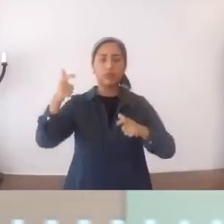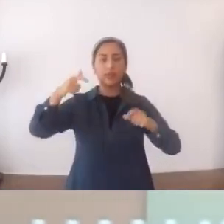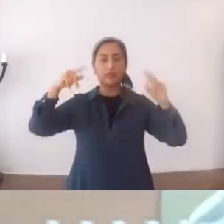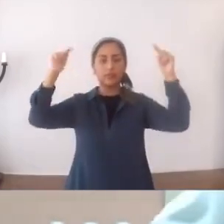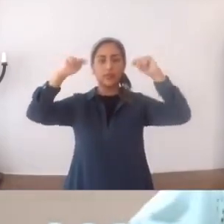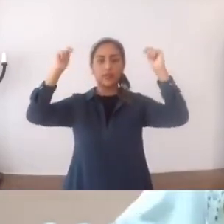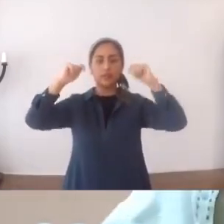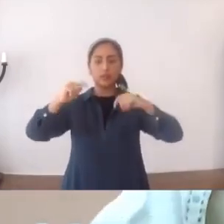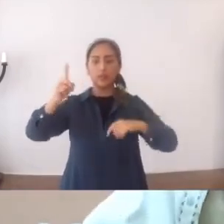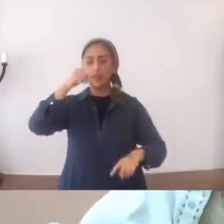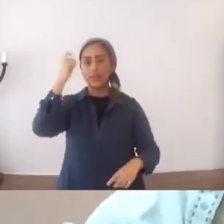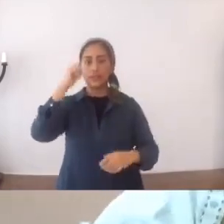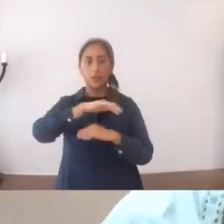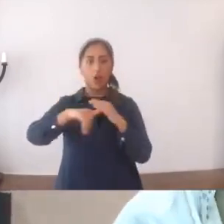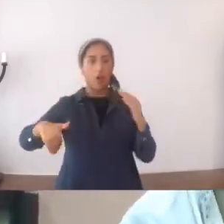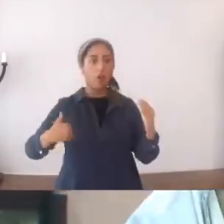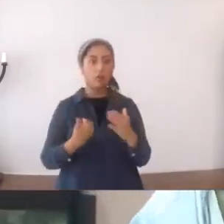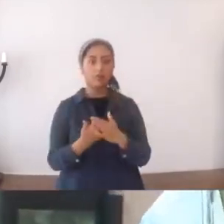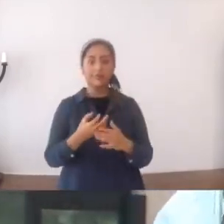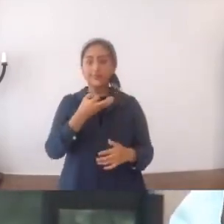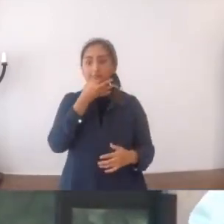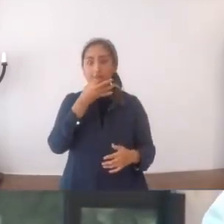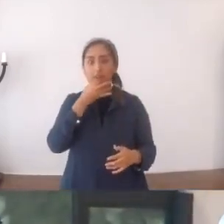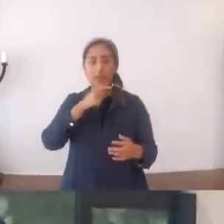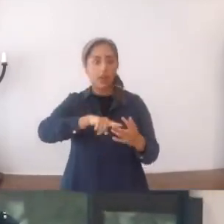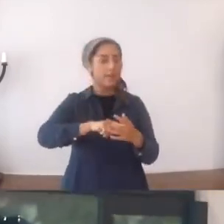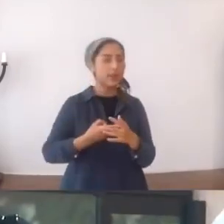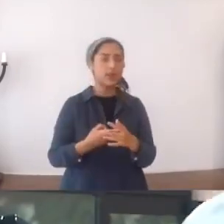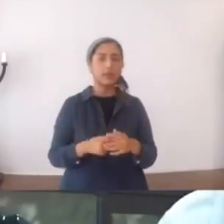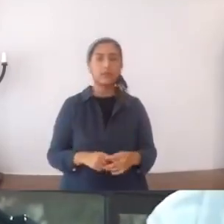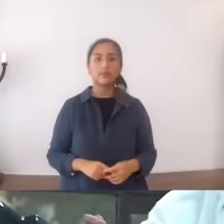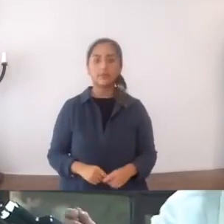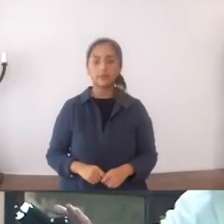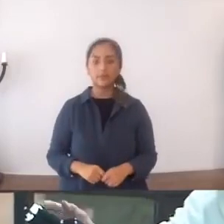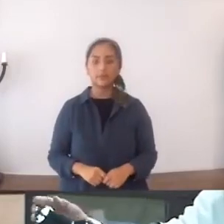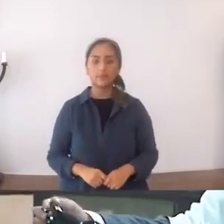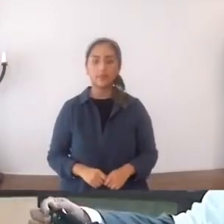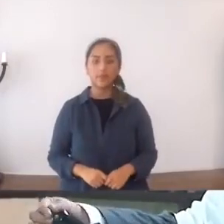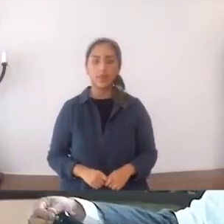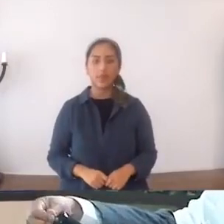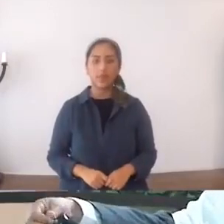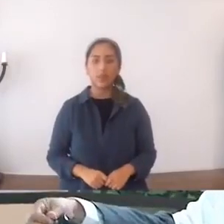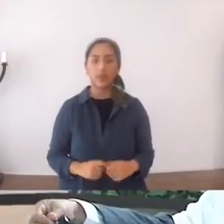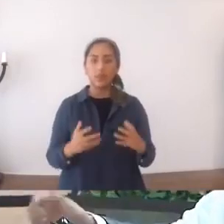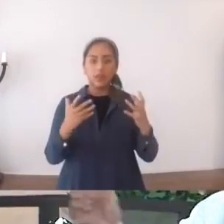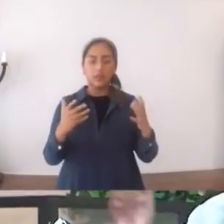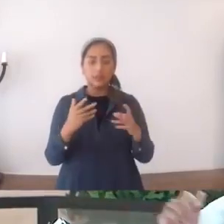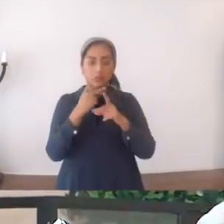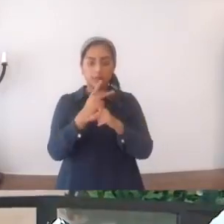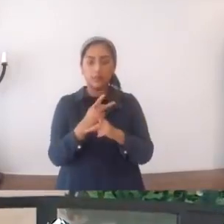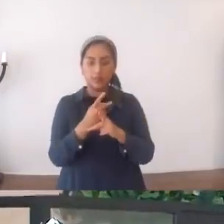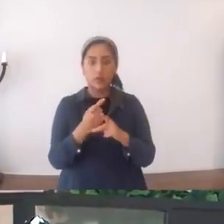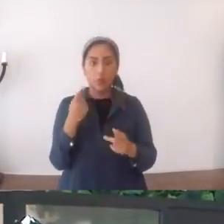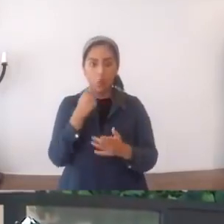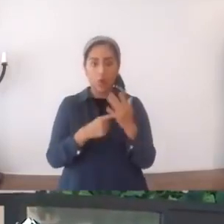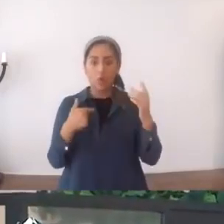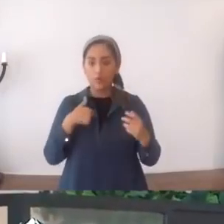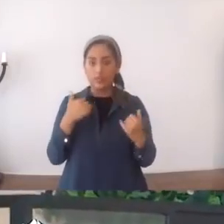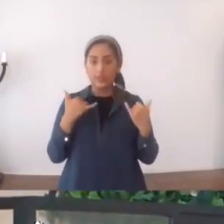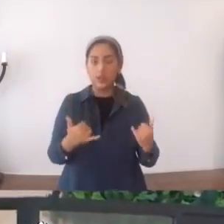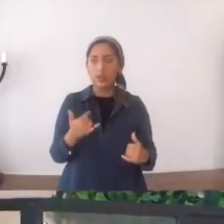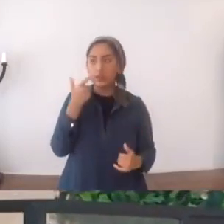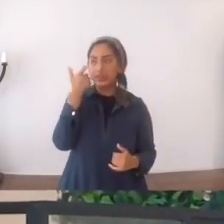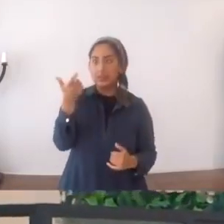de la gran tribulación, keeps us from all the porque ya tribulation, todo está por empezar. because everything is about to start. Es muy delicado lo